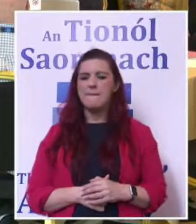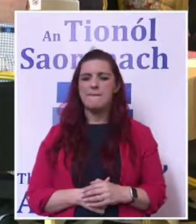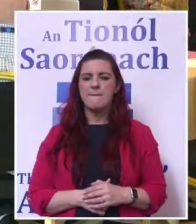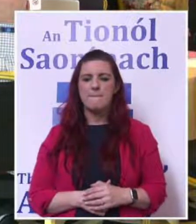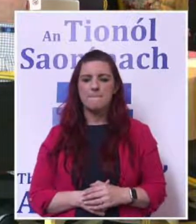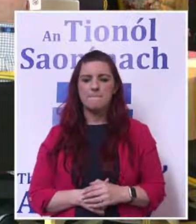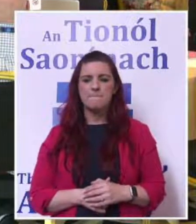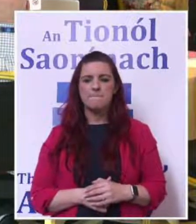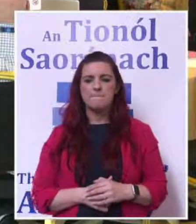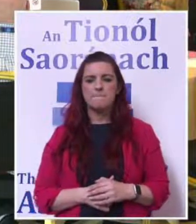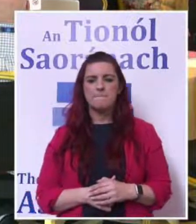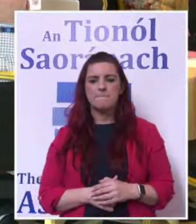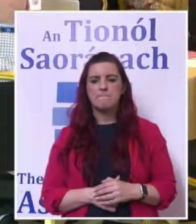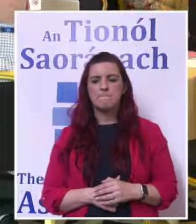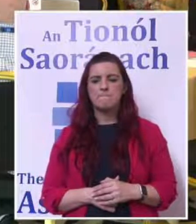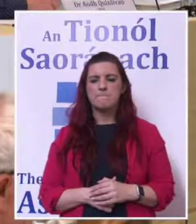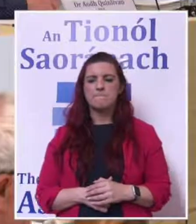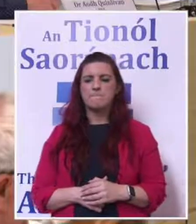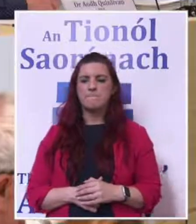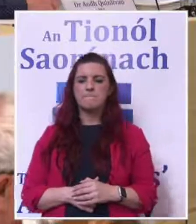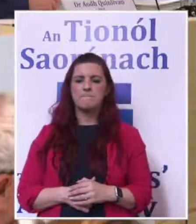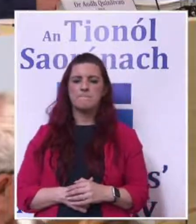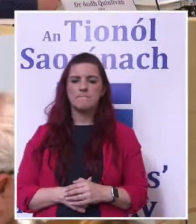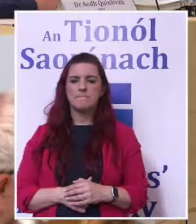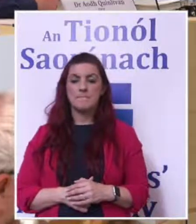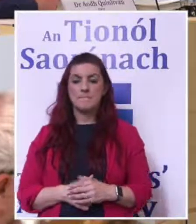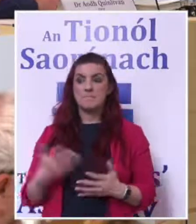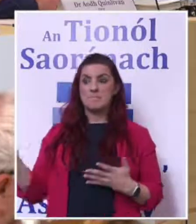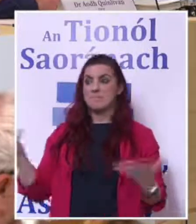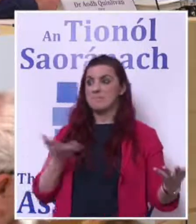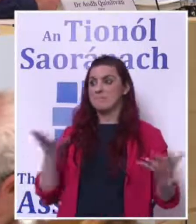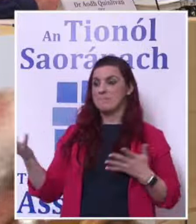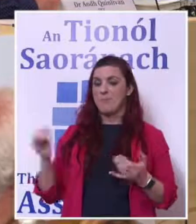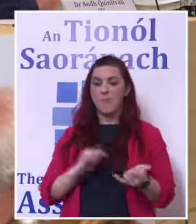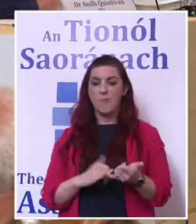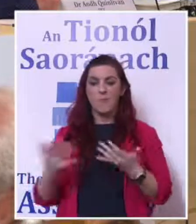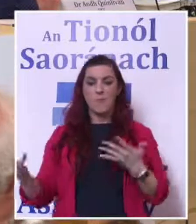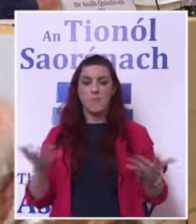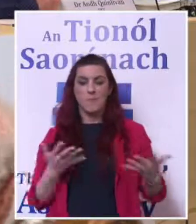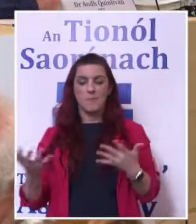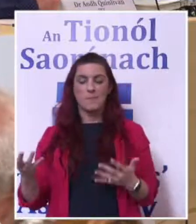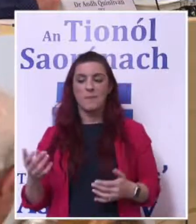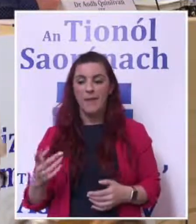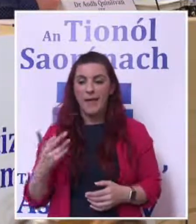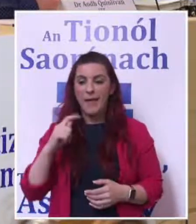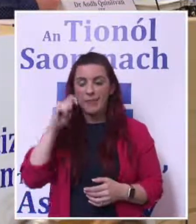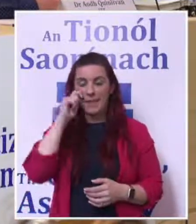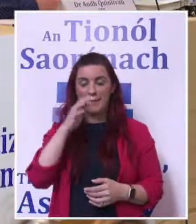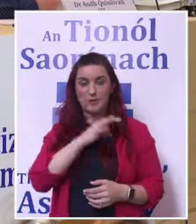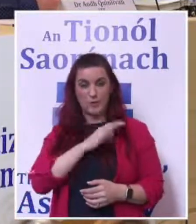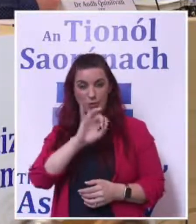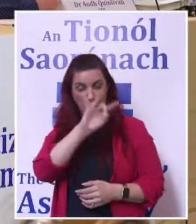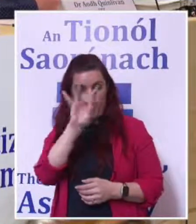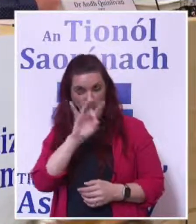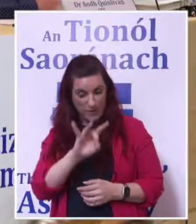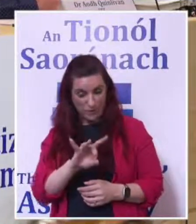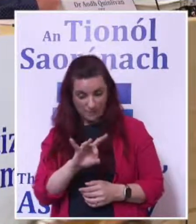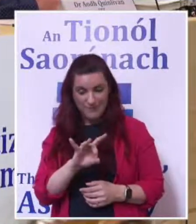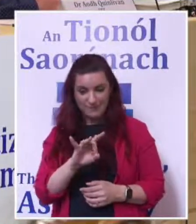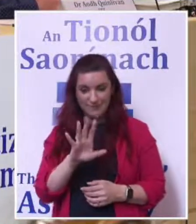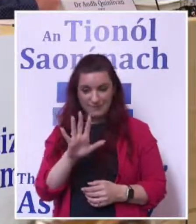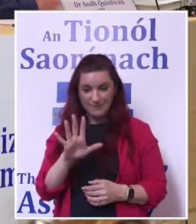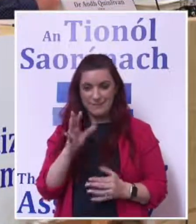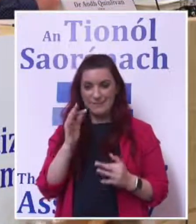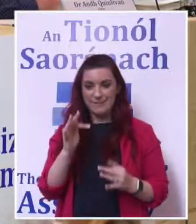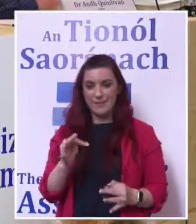Yeah, I'd have to Got a mixed hand there. Yeah. I think it's a good question, Madeleine, and there's no, like so many things, there's